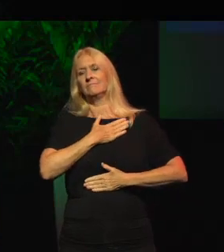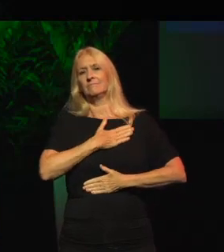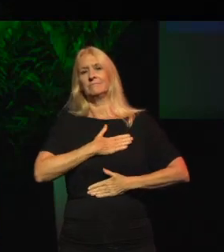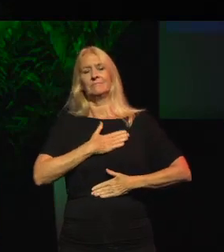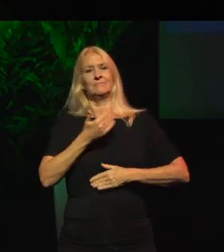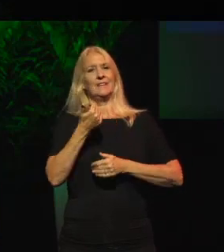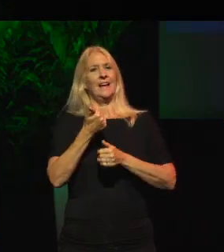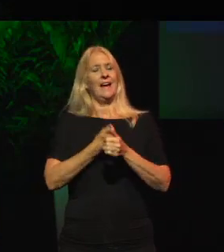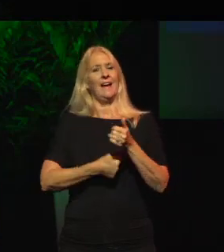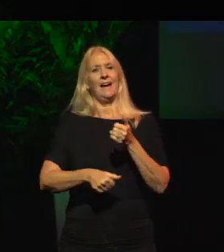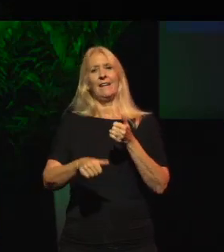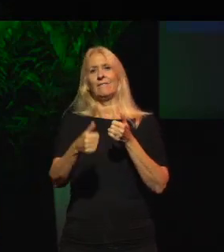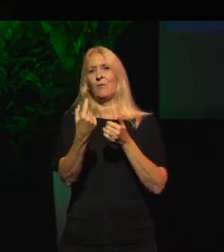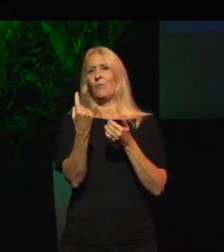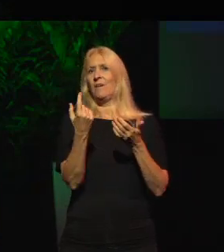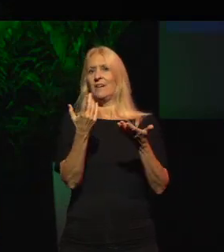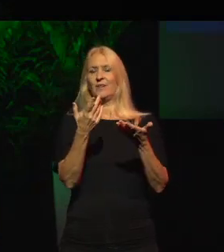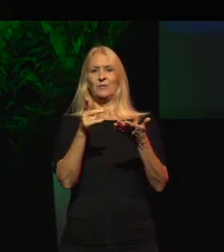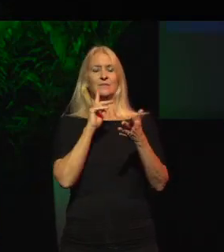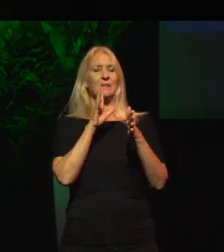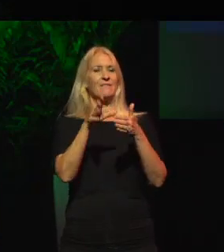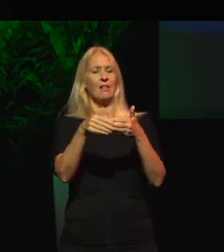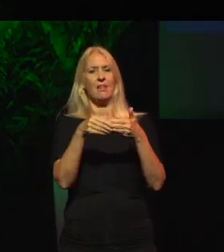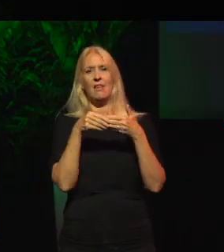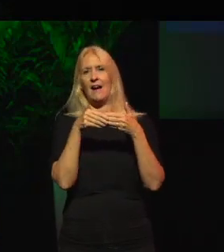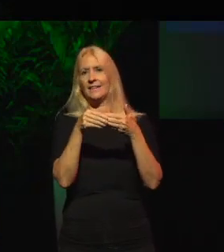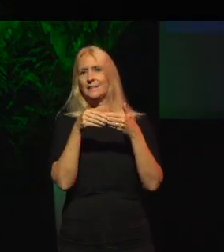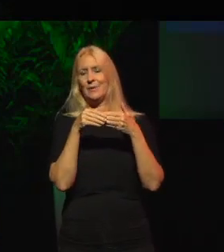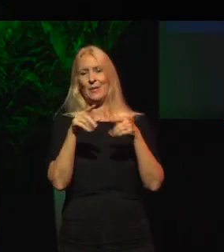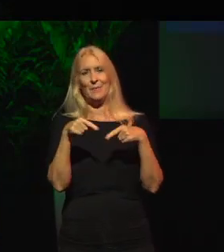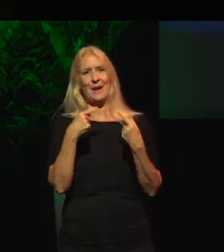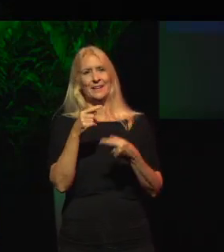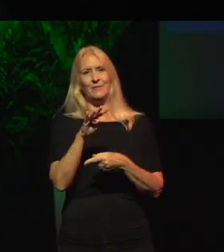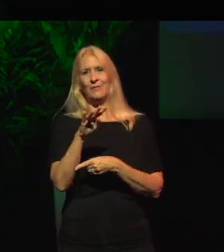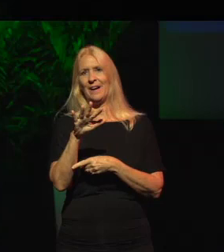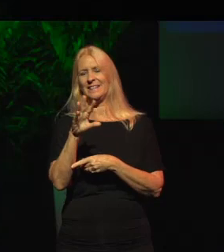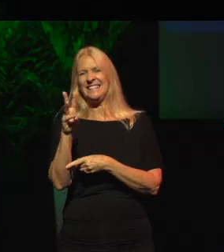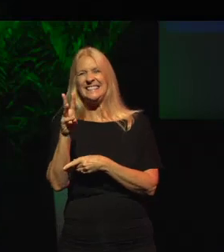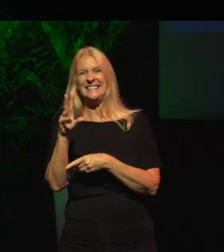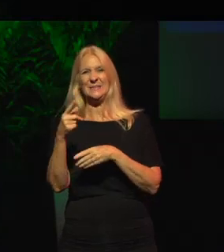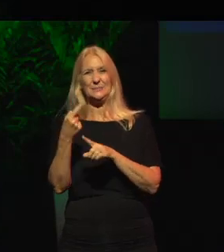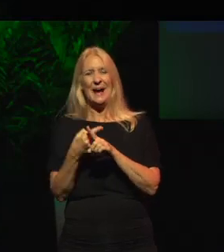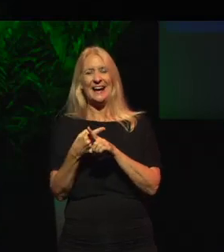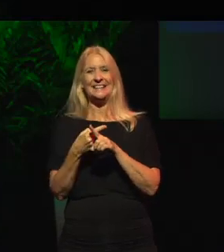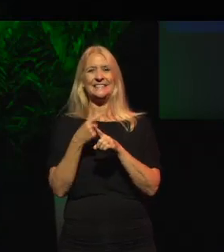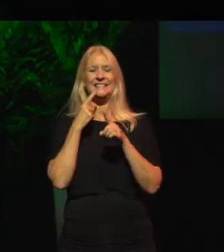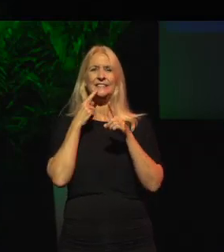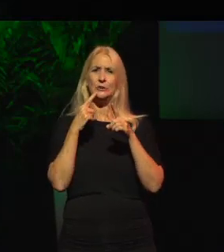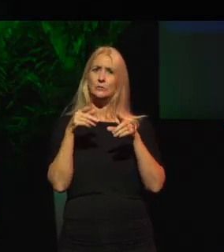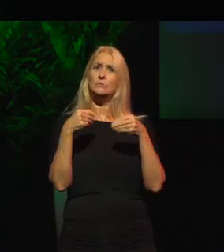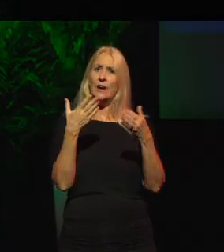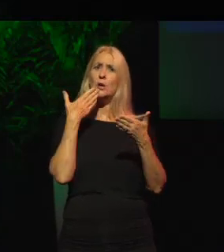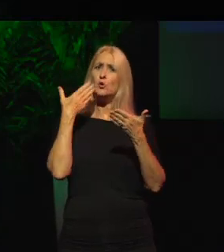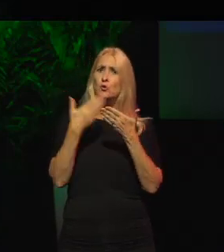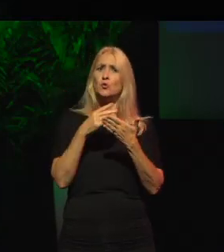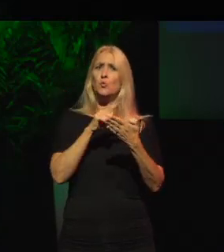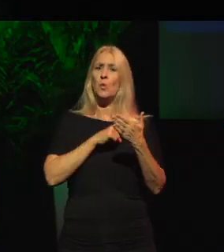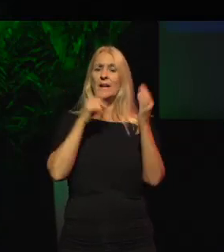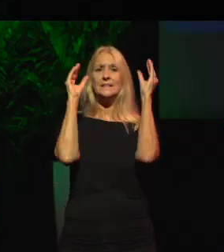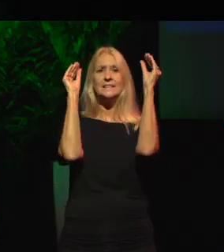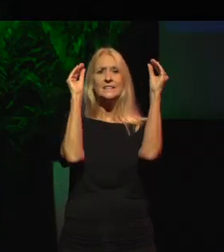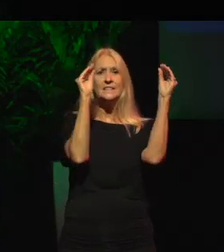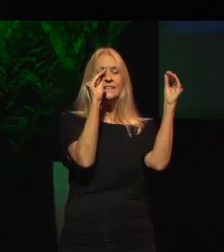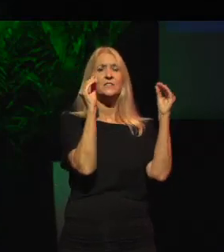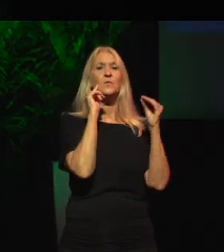who was flexible over the course of the past 5-6 months to bring instruction, quality instruction, to all of our